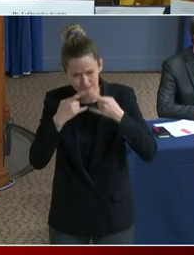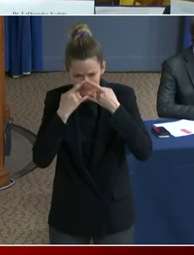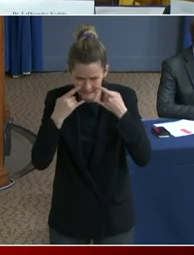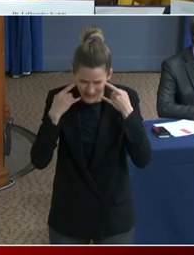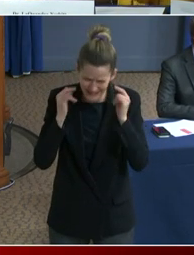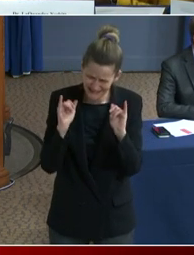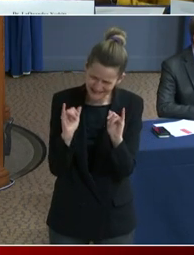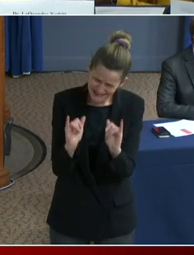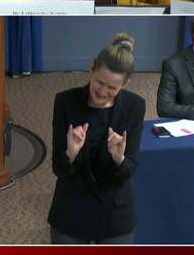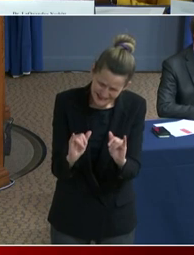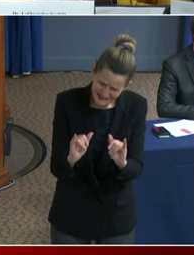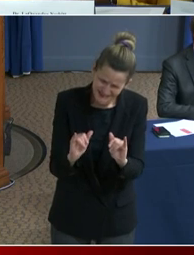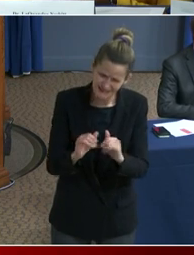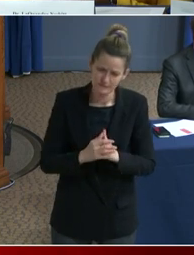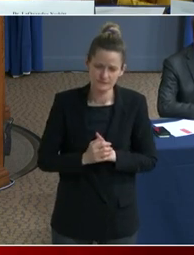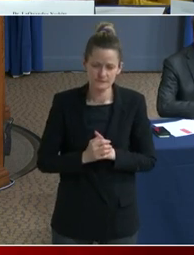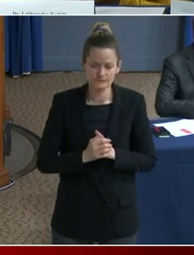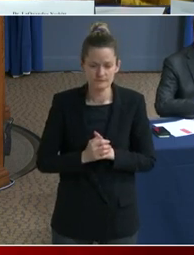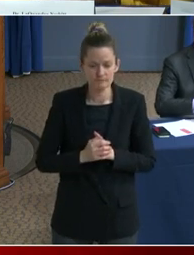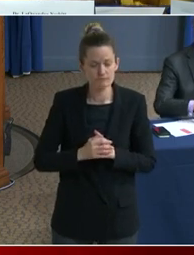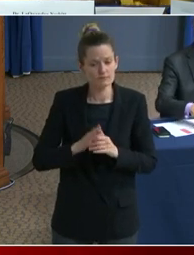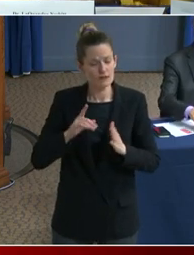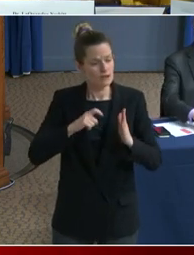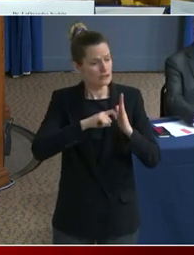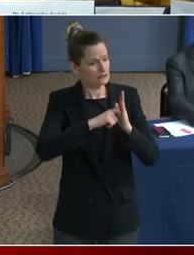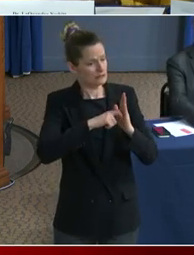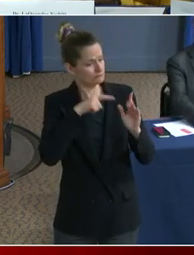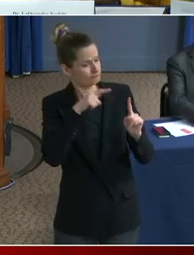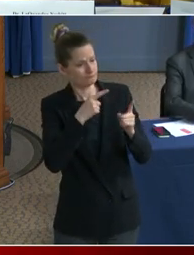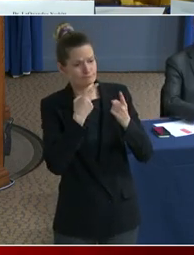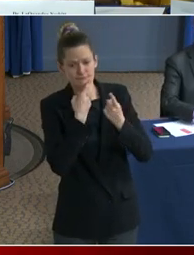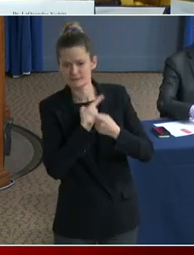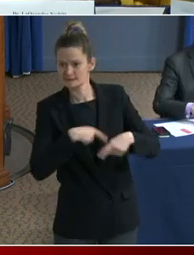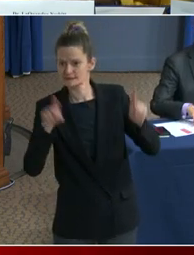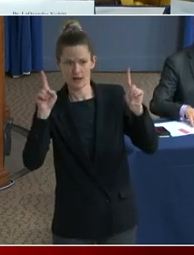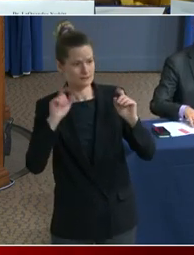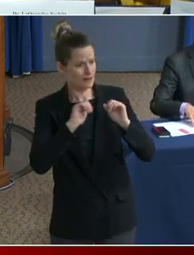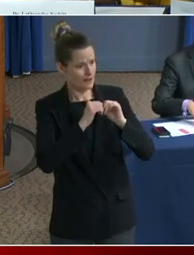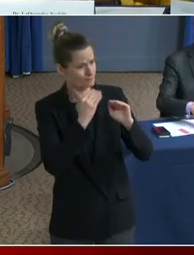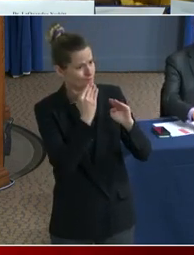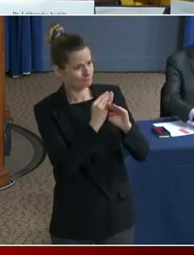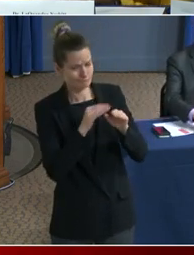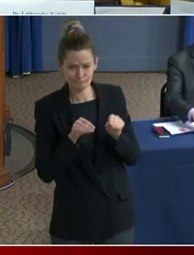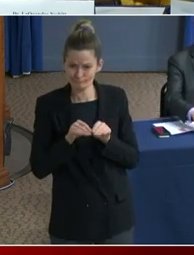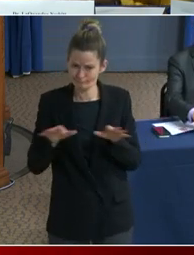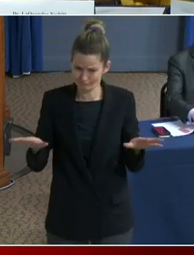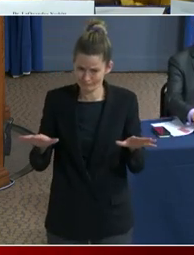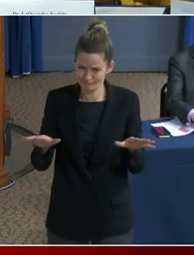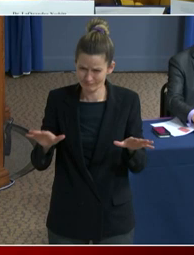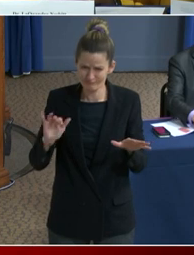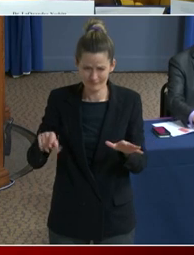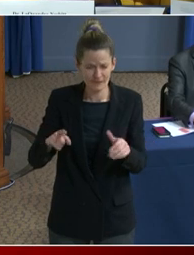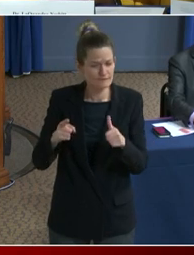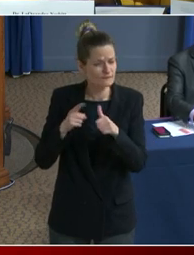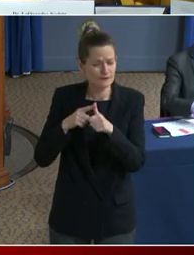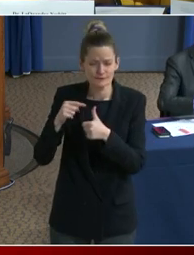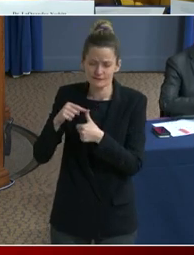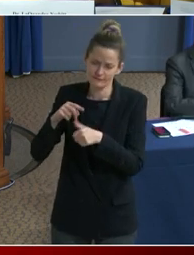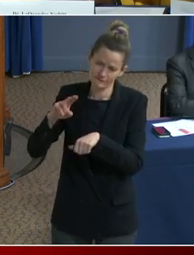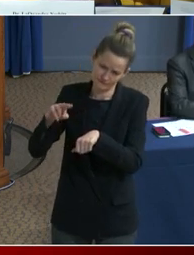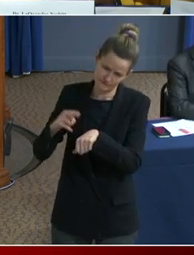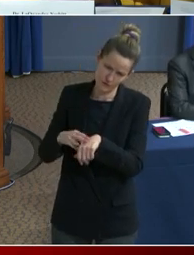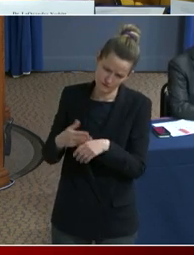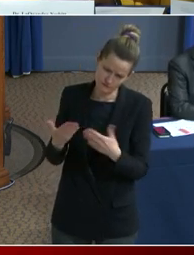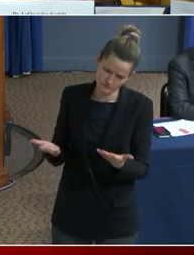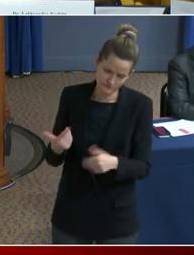this pandemic continues to be, and stopping the further spread of variants, continues to be layered mitigation strategies. We